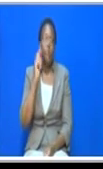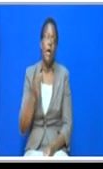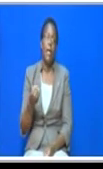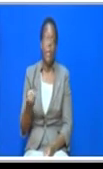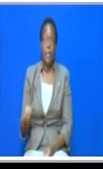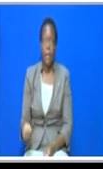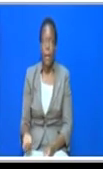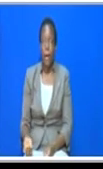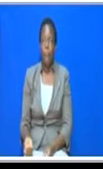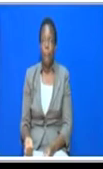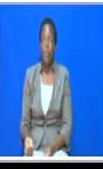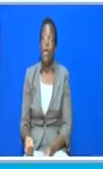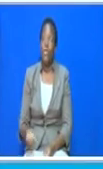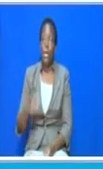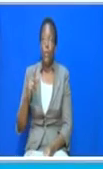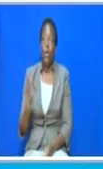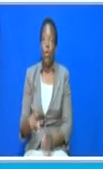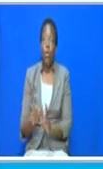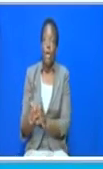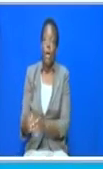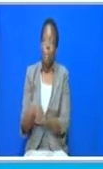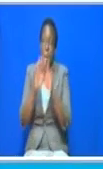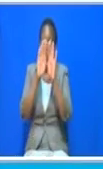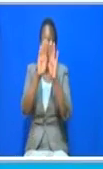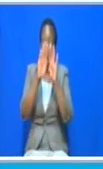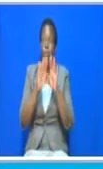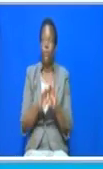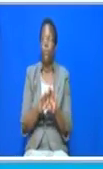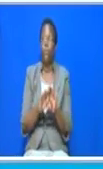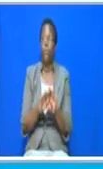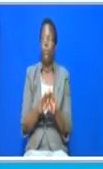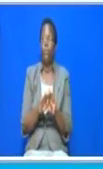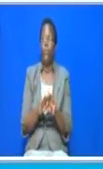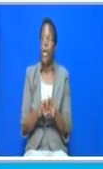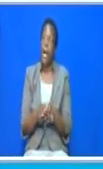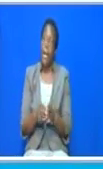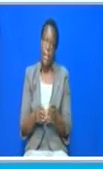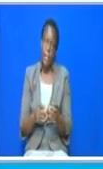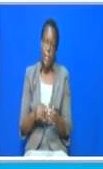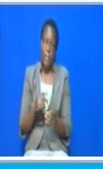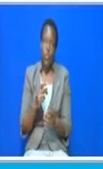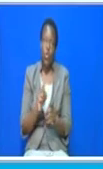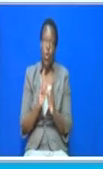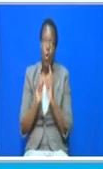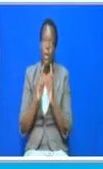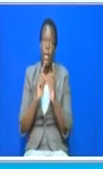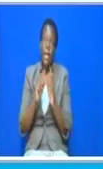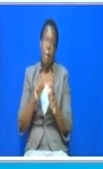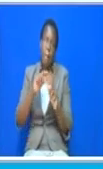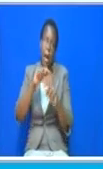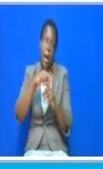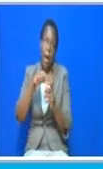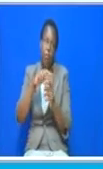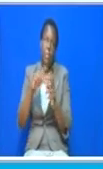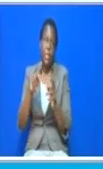also have the adjective wonderful, and it's describing the kind of friend